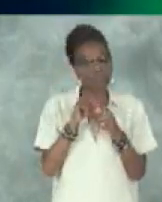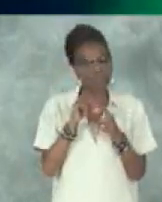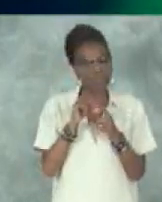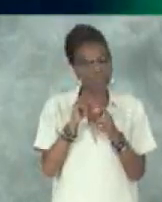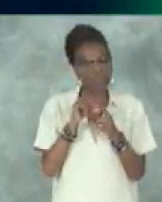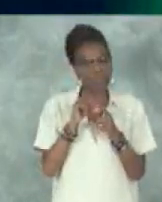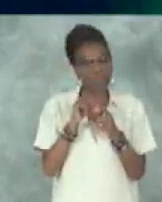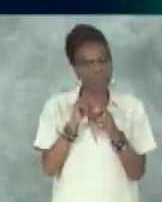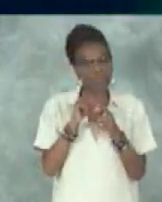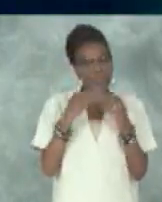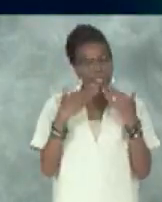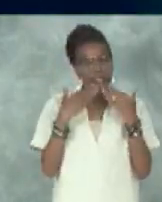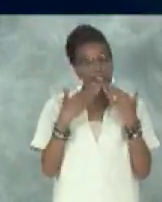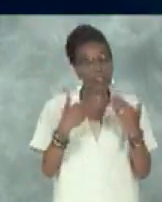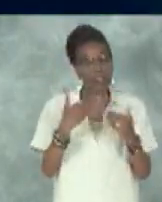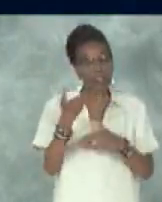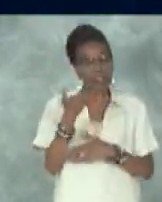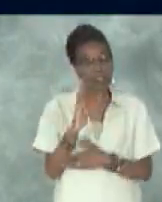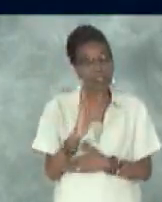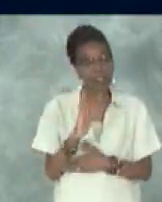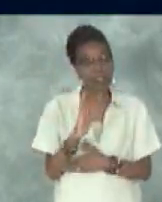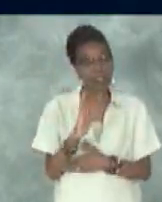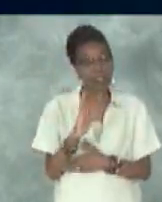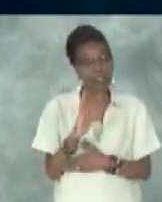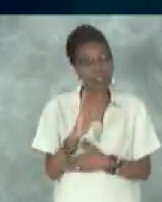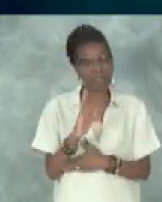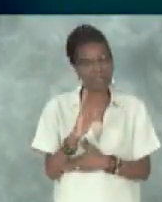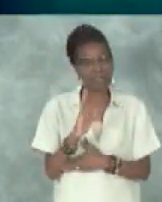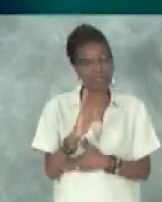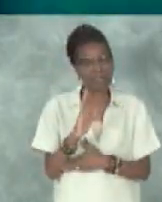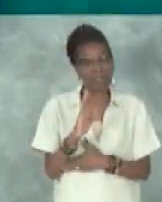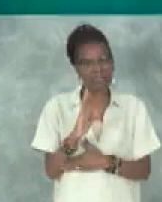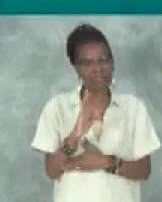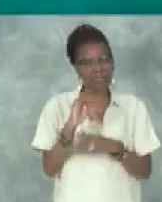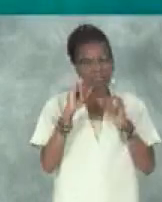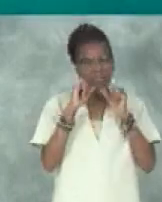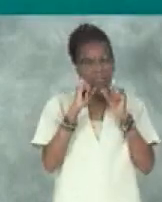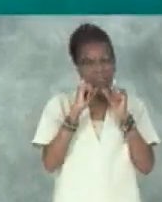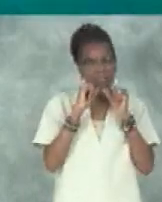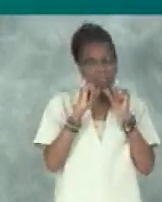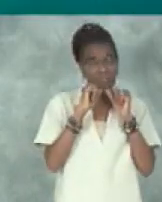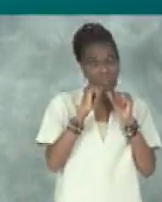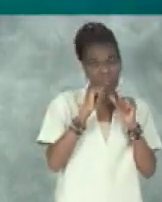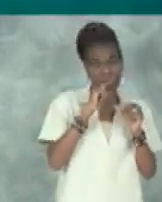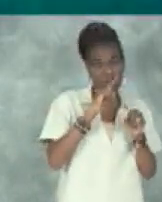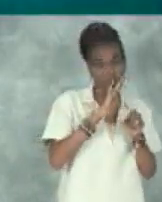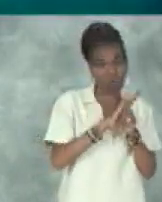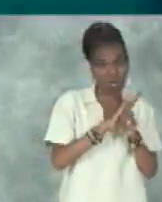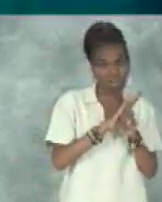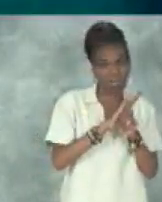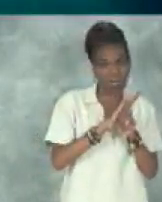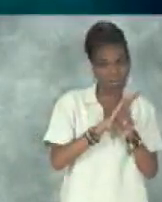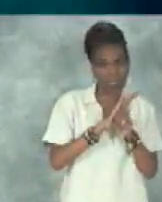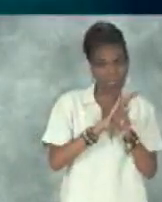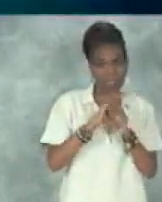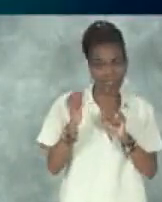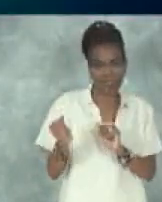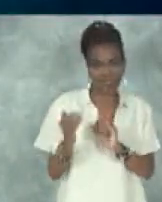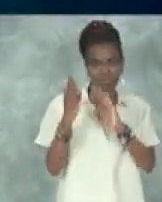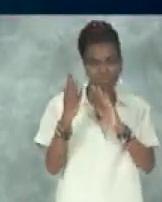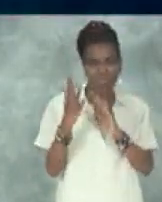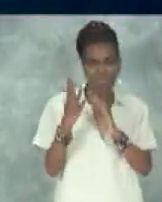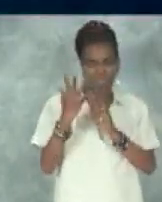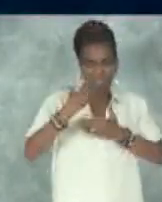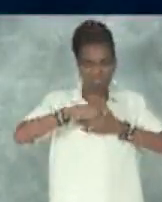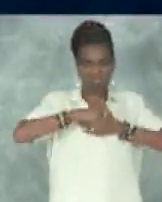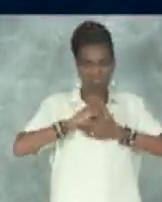I thank you, God, for the blessed promises of your presence in our lives.